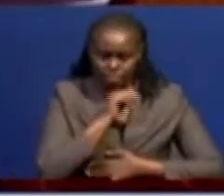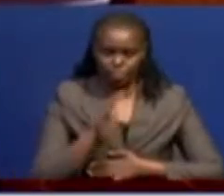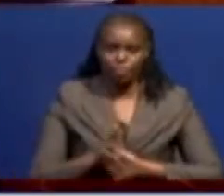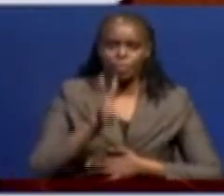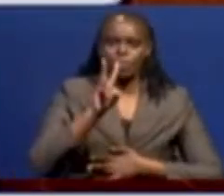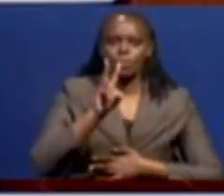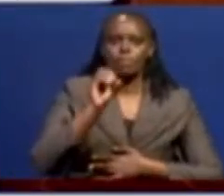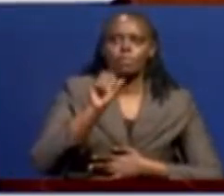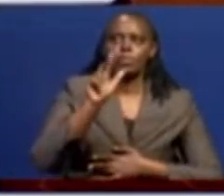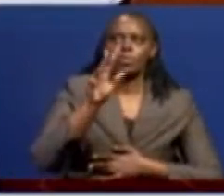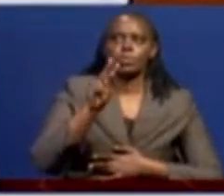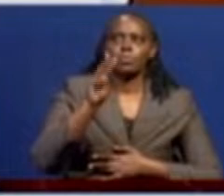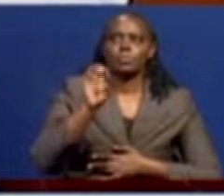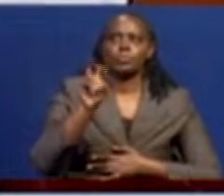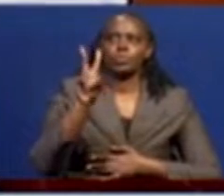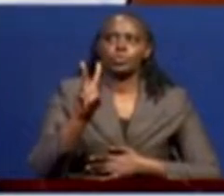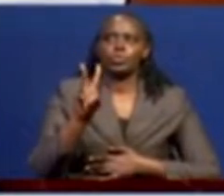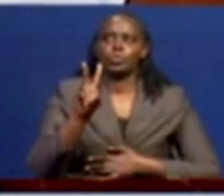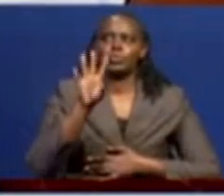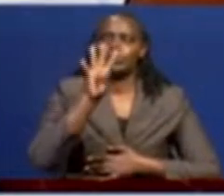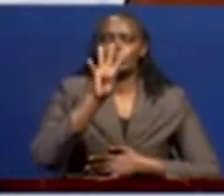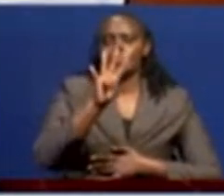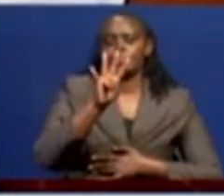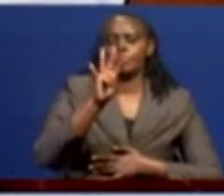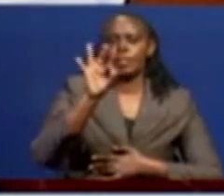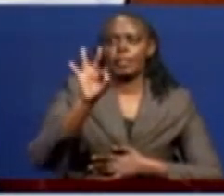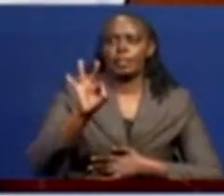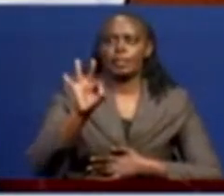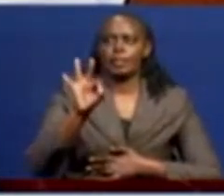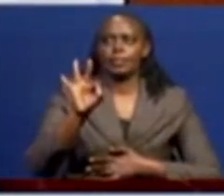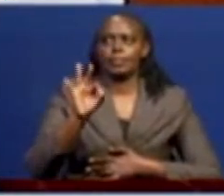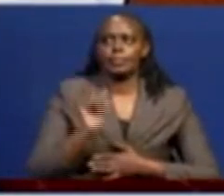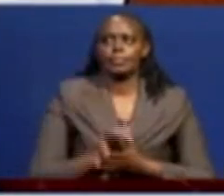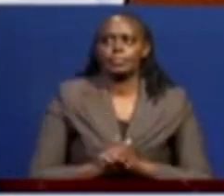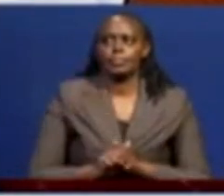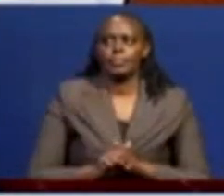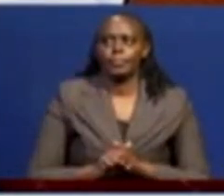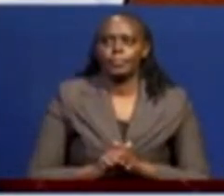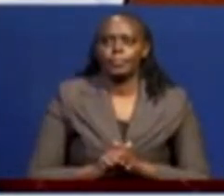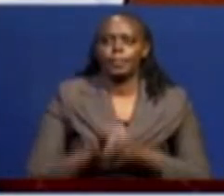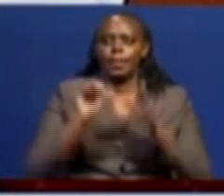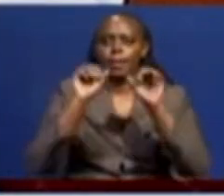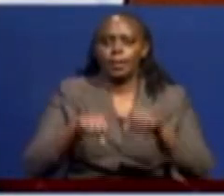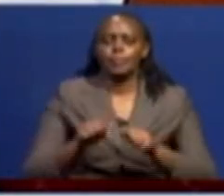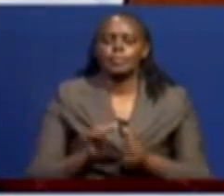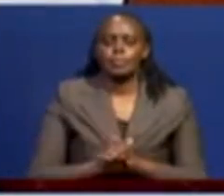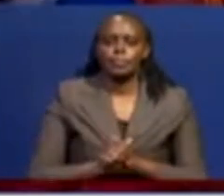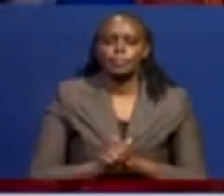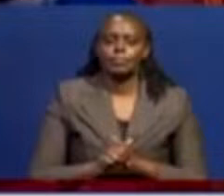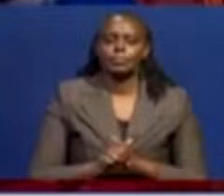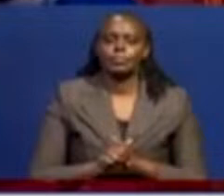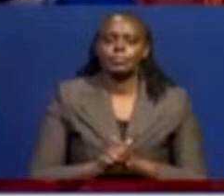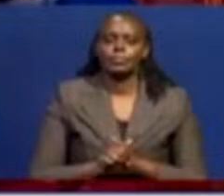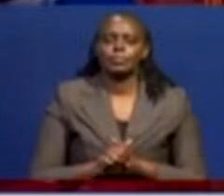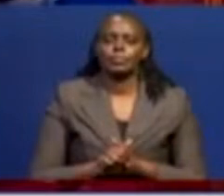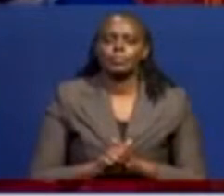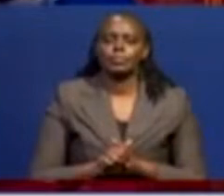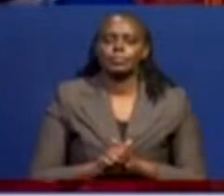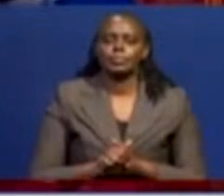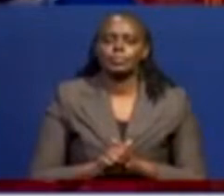Honorable Senators, volume 2, page 43. Yes.